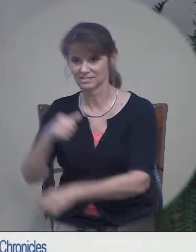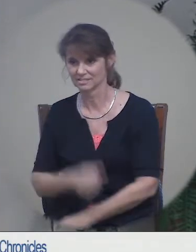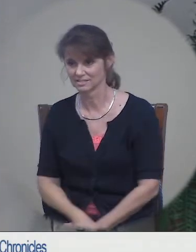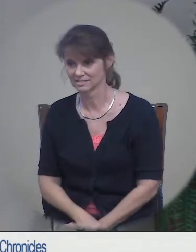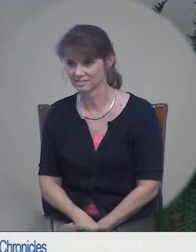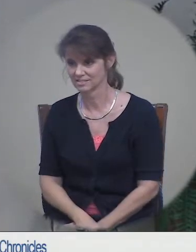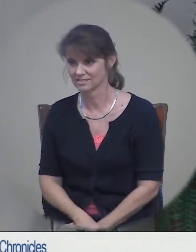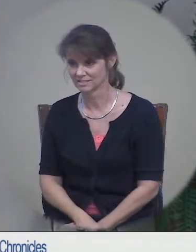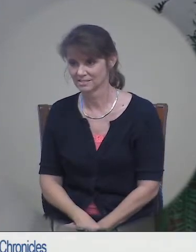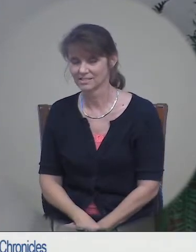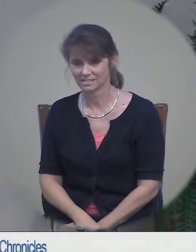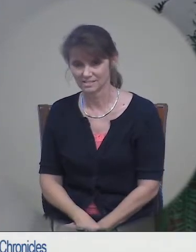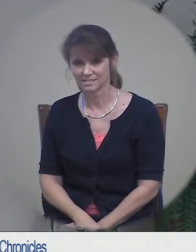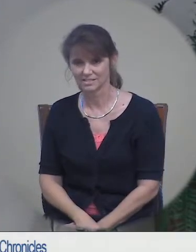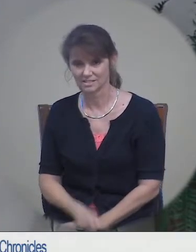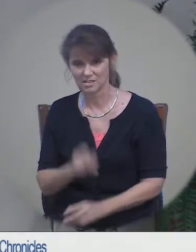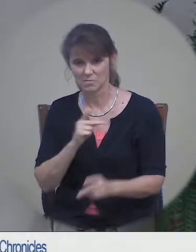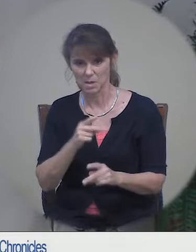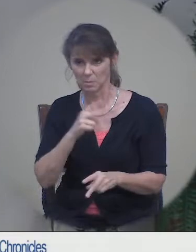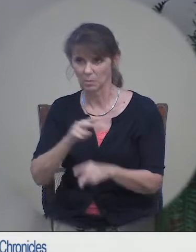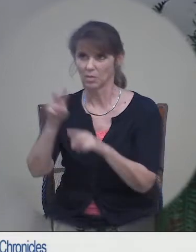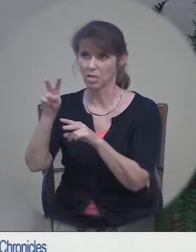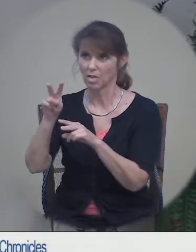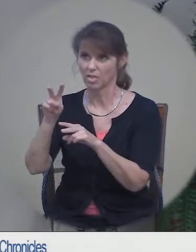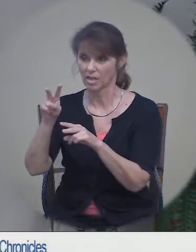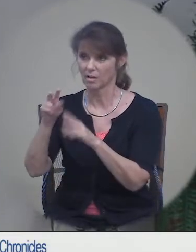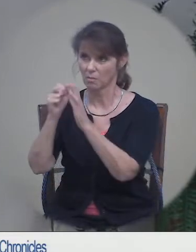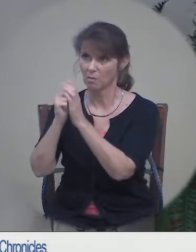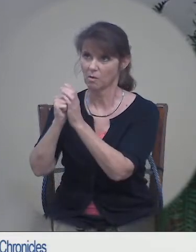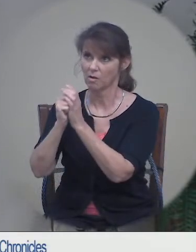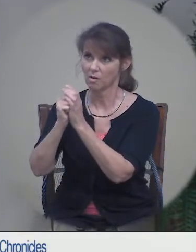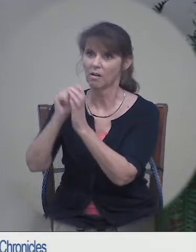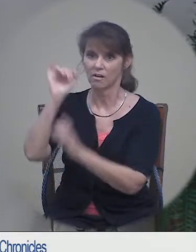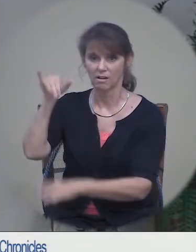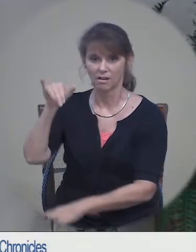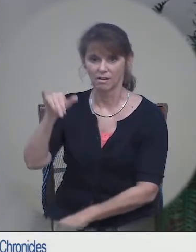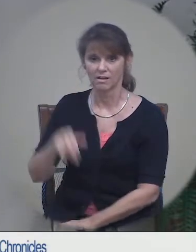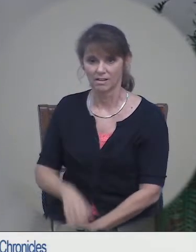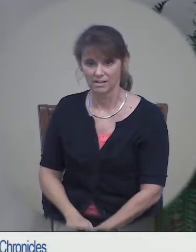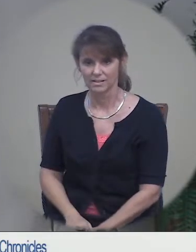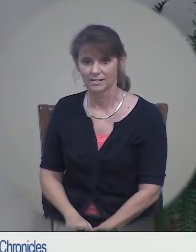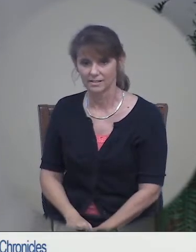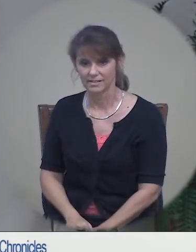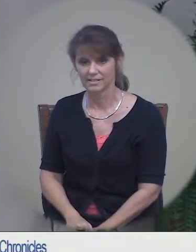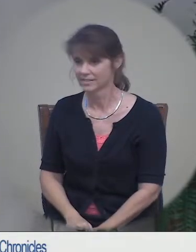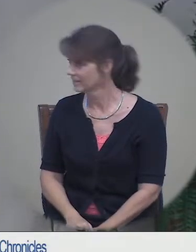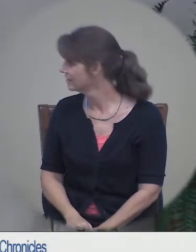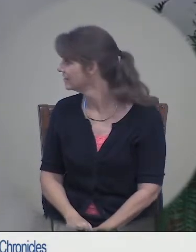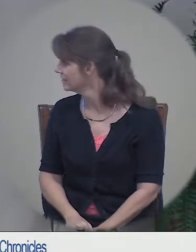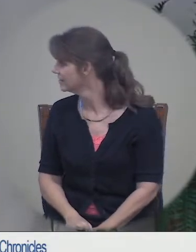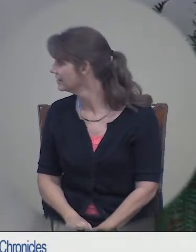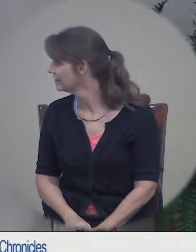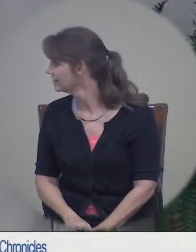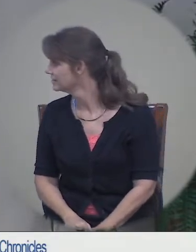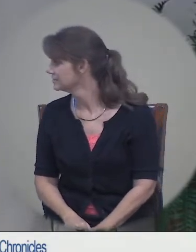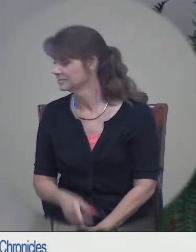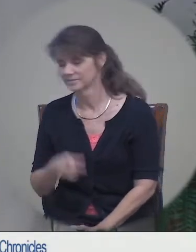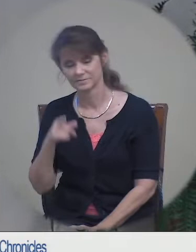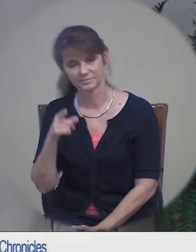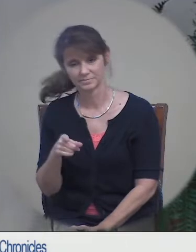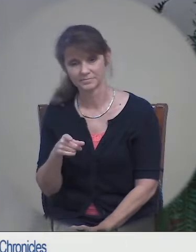know. But whatever it was, the cure became the point of